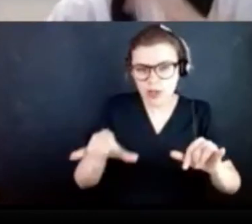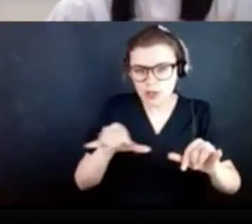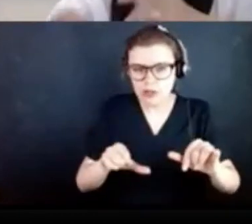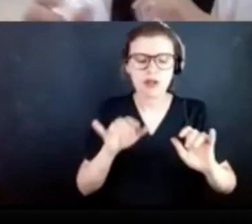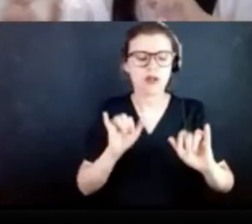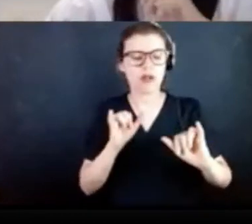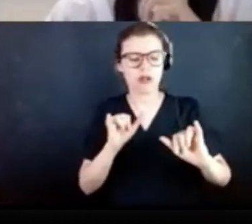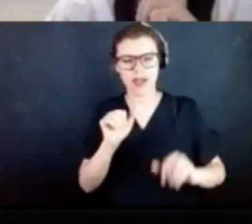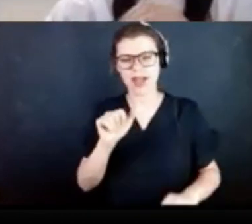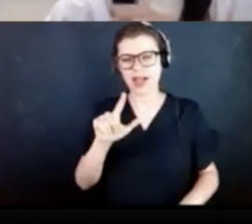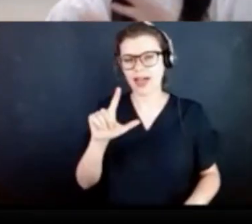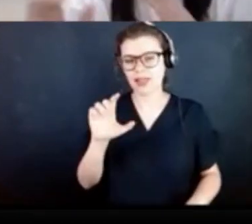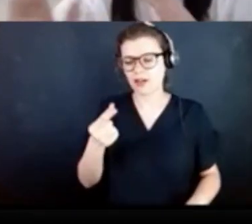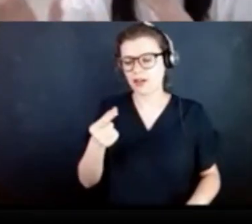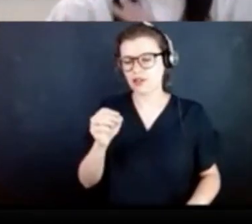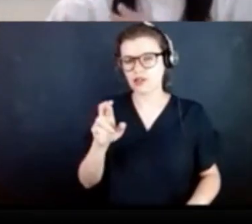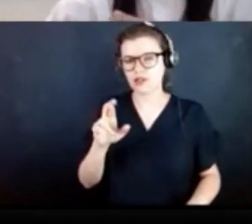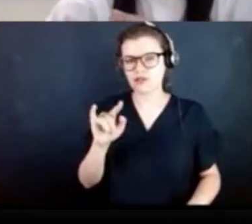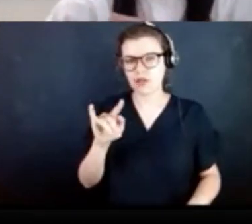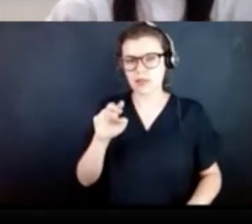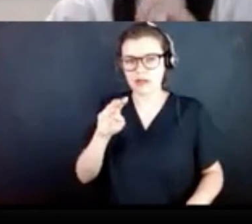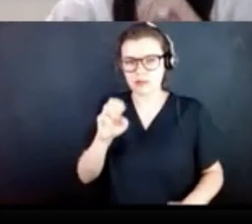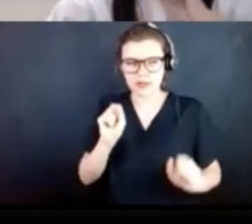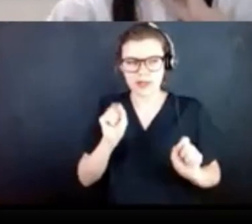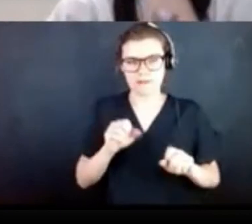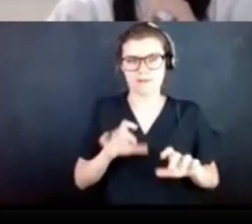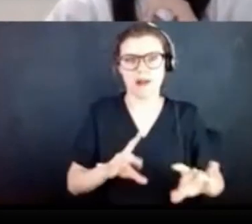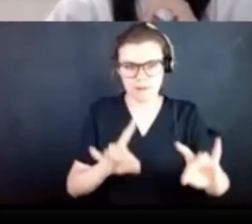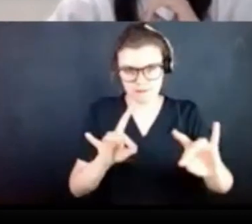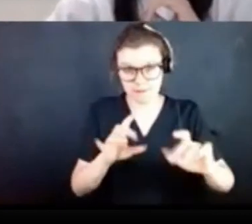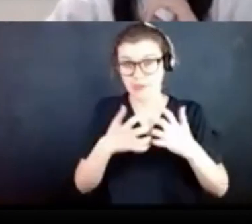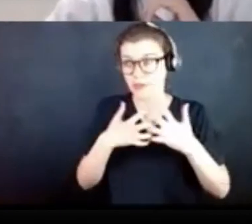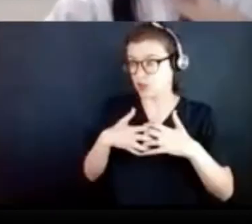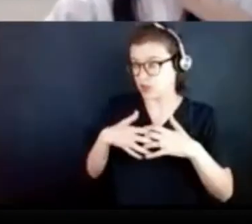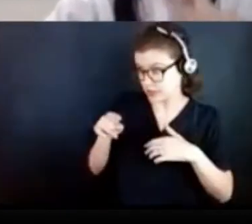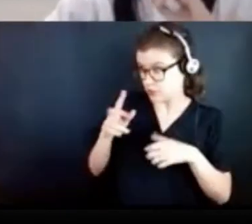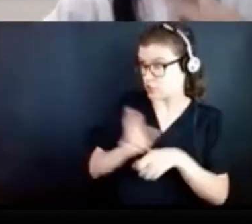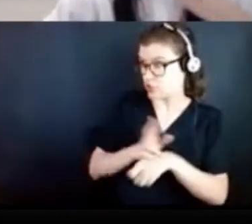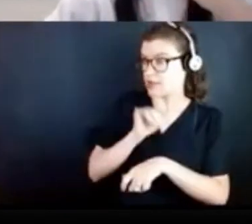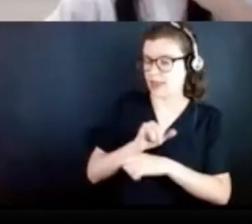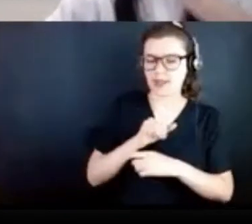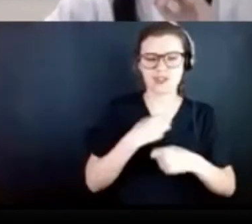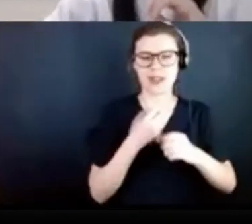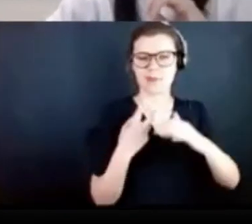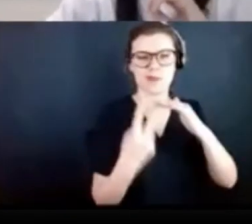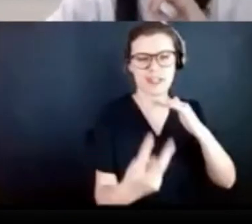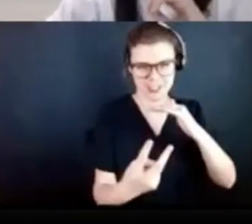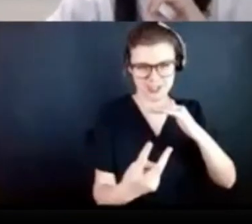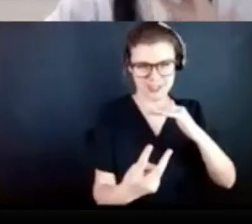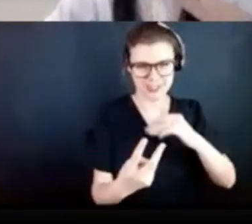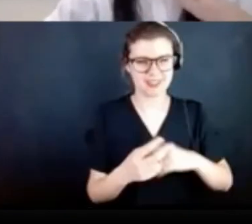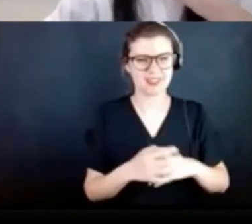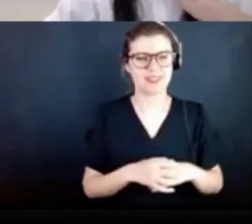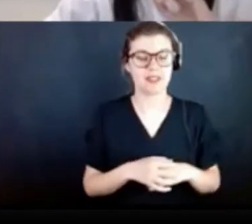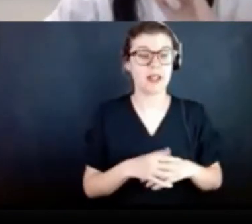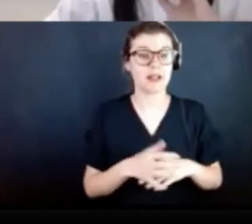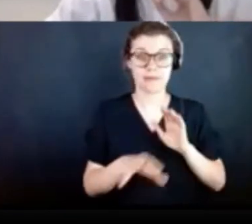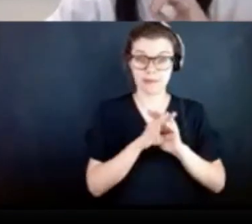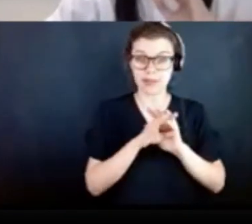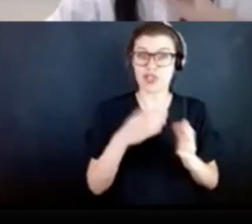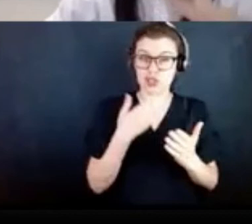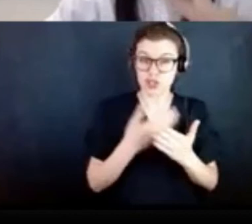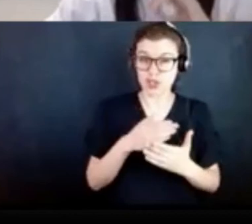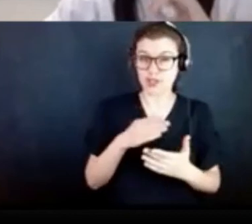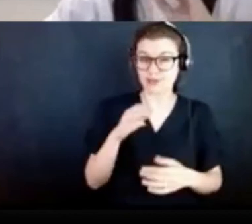And then the model uses these learned patterns to make predictions. And choosing informative features is a critical